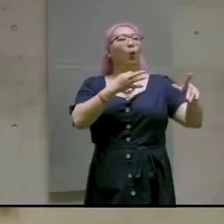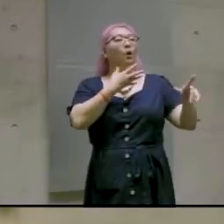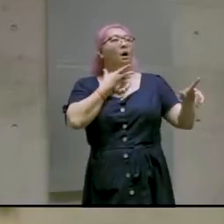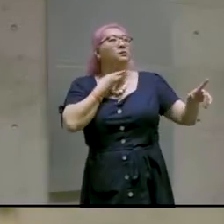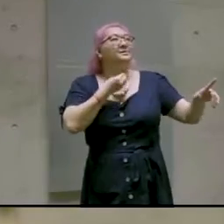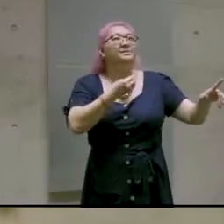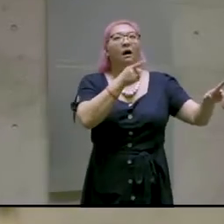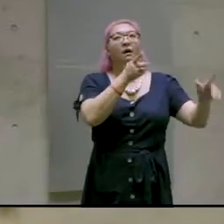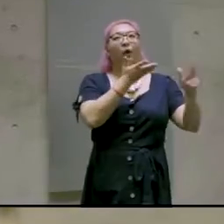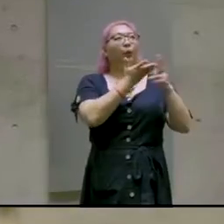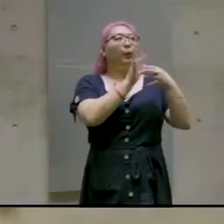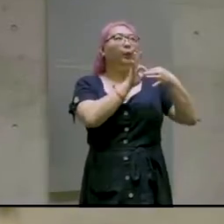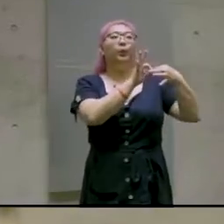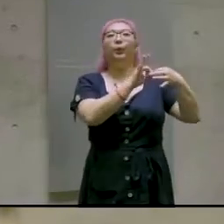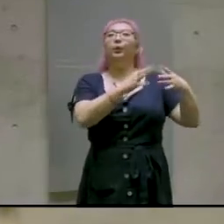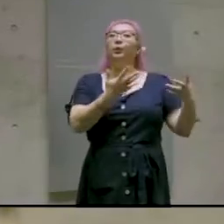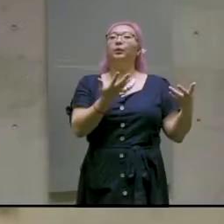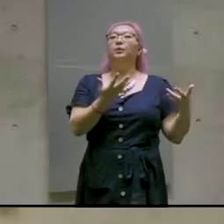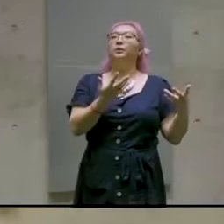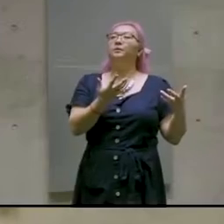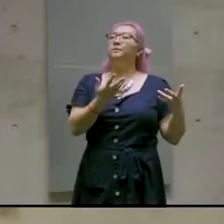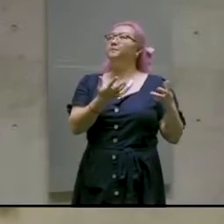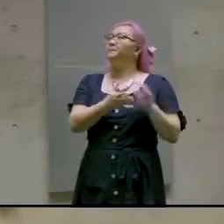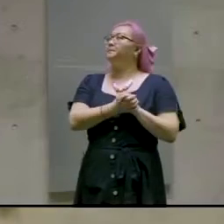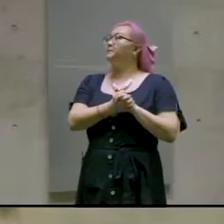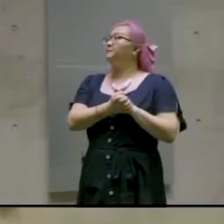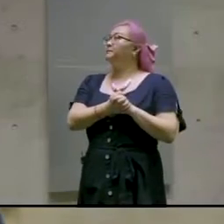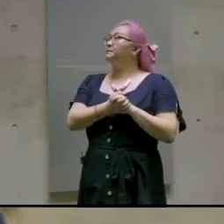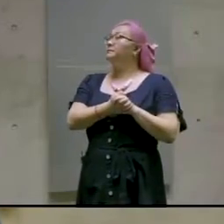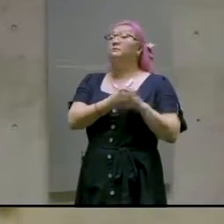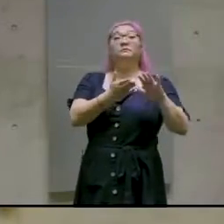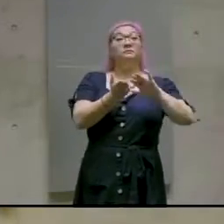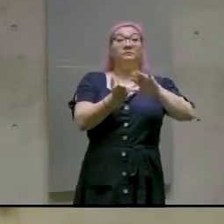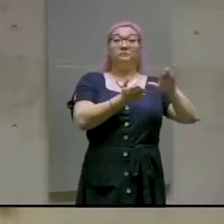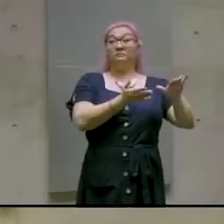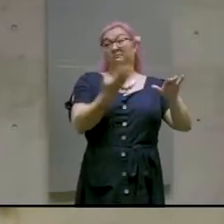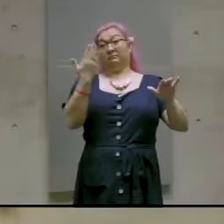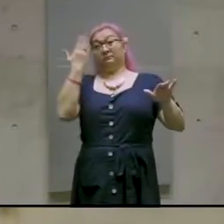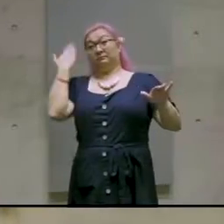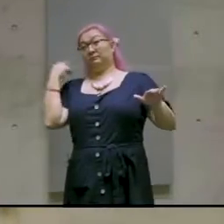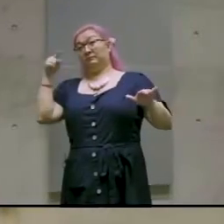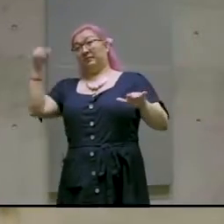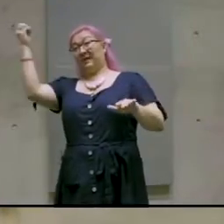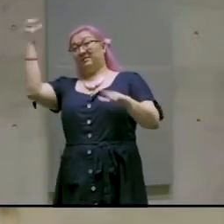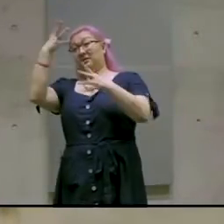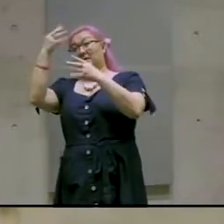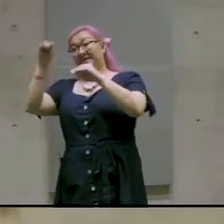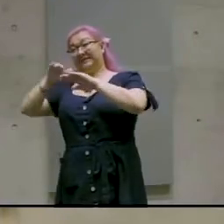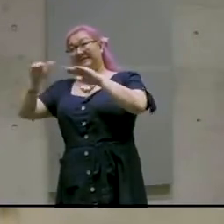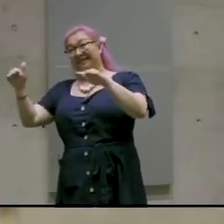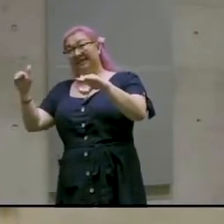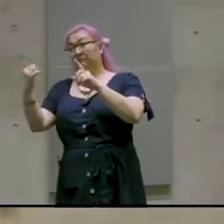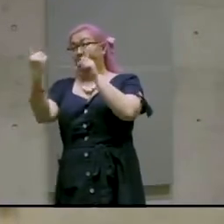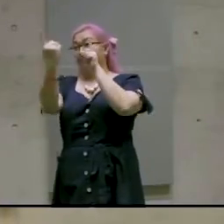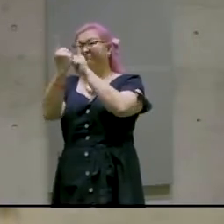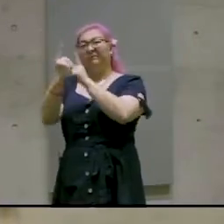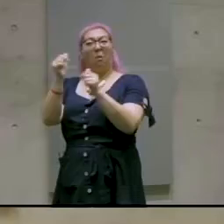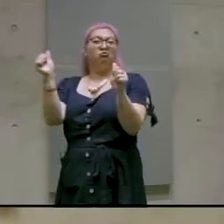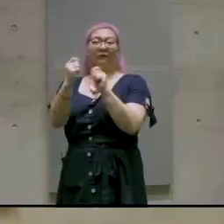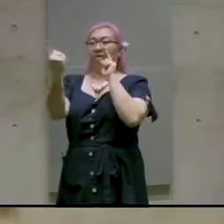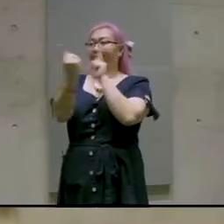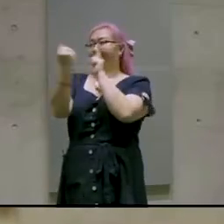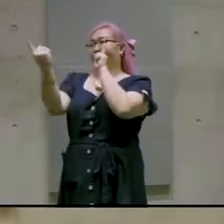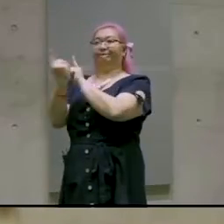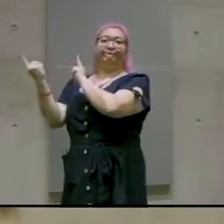through interactions with other characters. In contrast, something like Some of the Sea or Some of the Skies, where those options are more fleeting, that tends to be more kind of